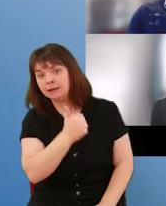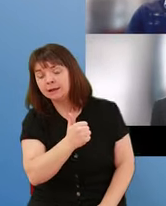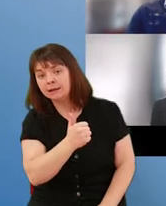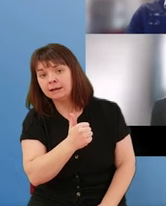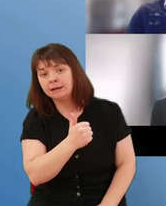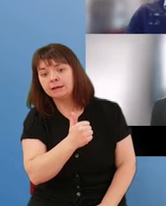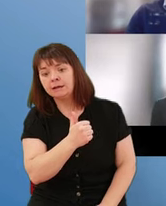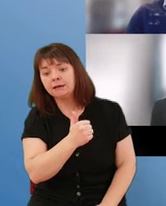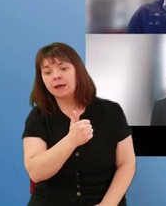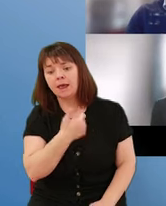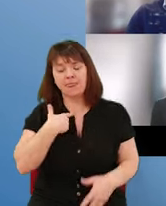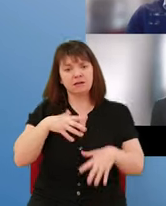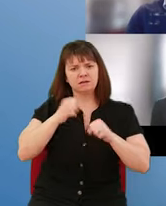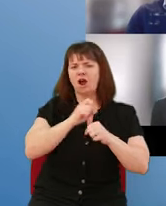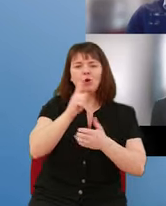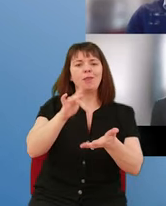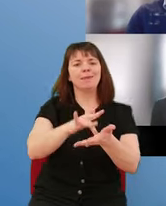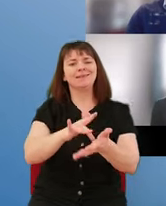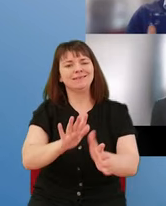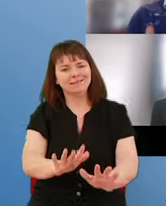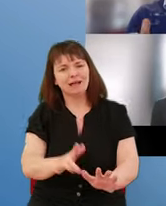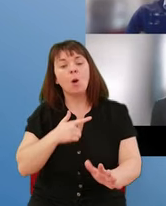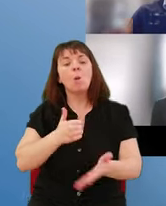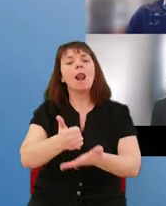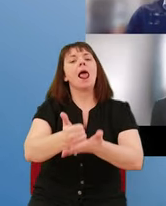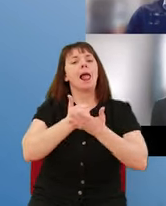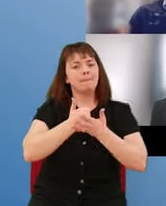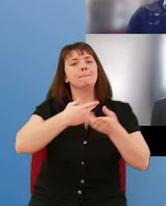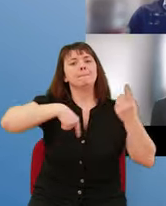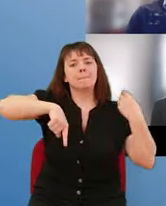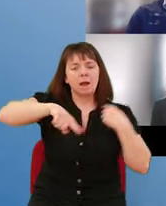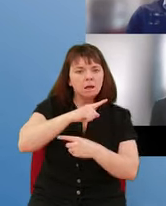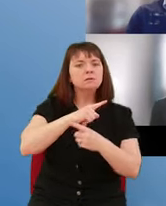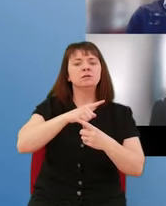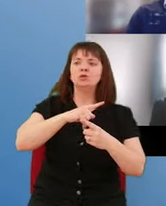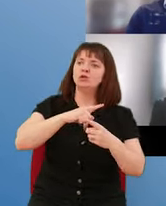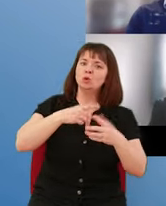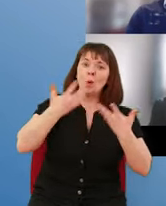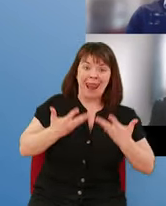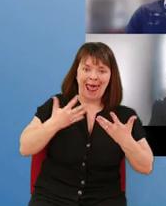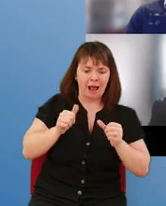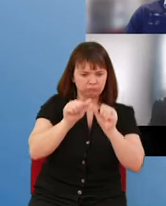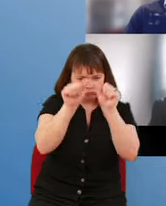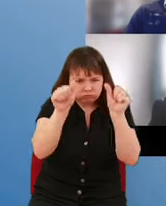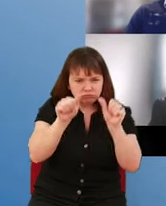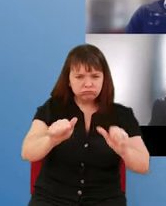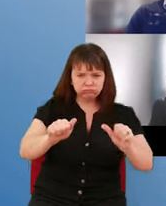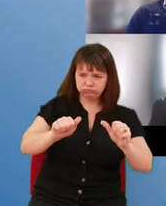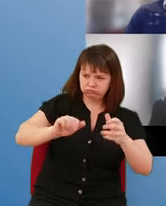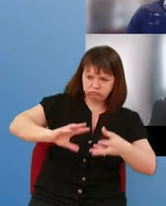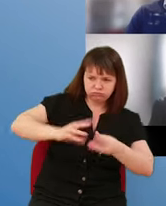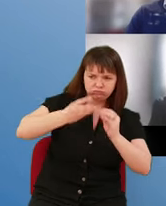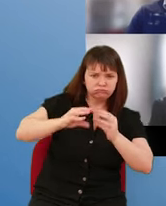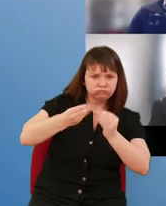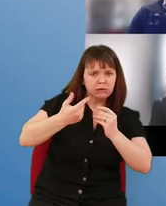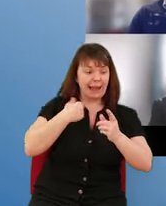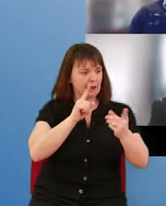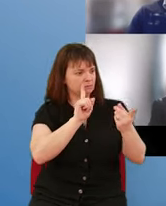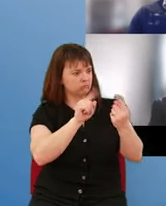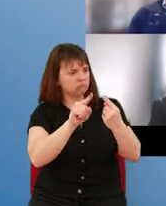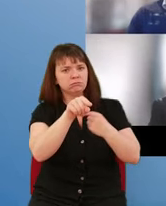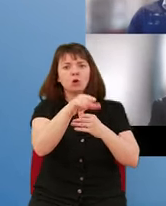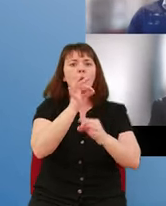the questions that you've posed today about what is the plan. So we are going to be working hand in hand with the practices